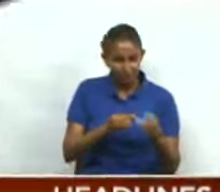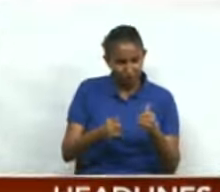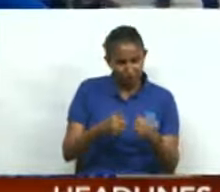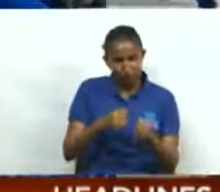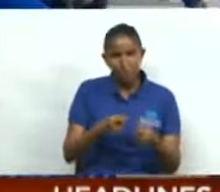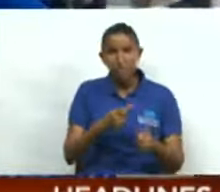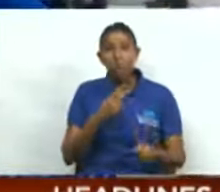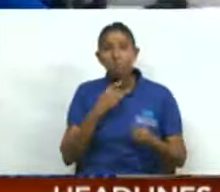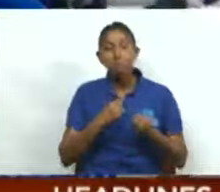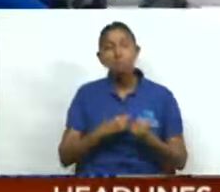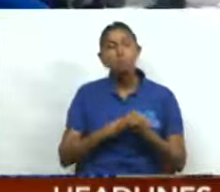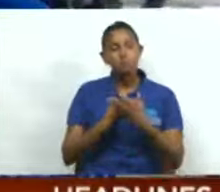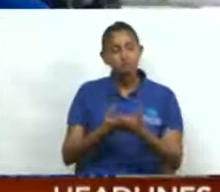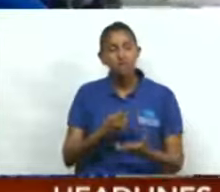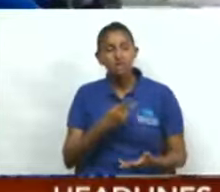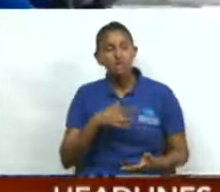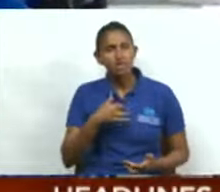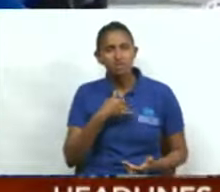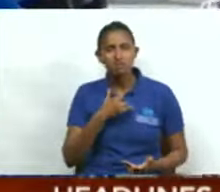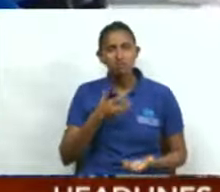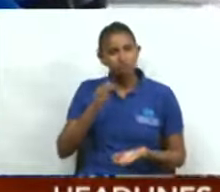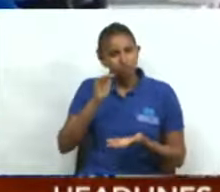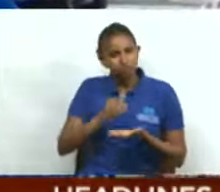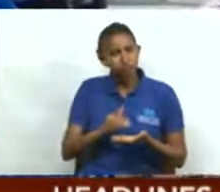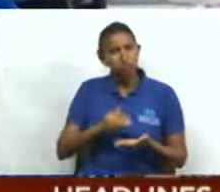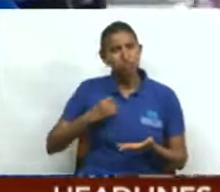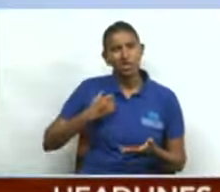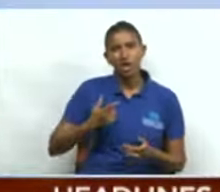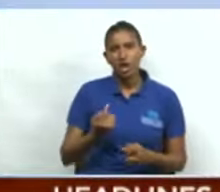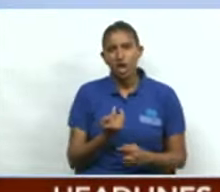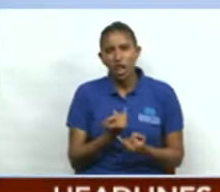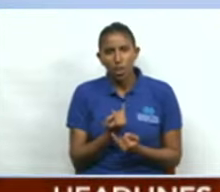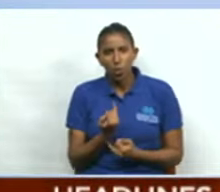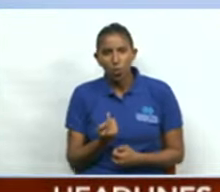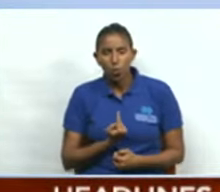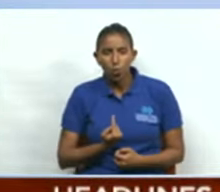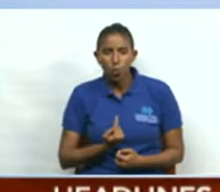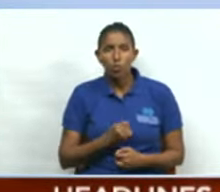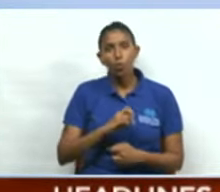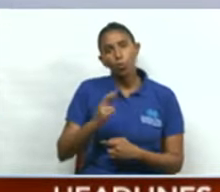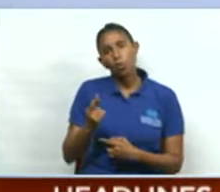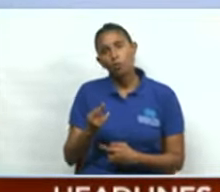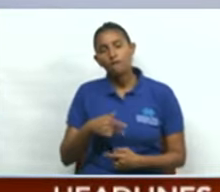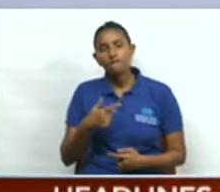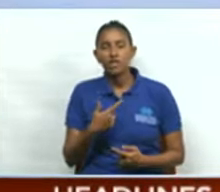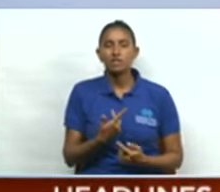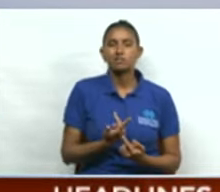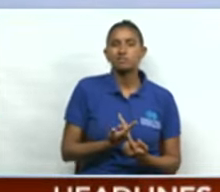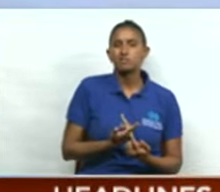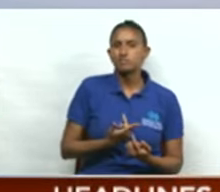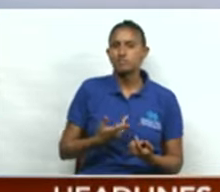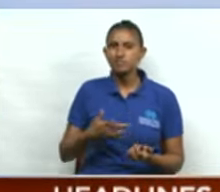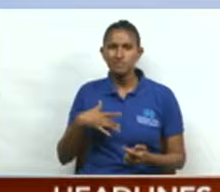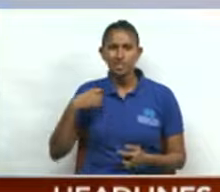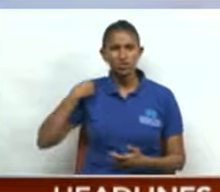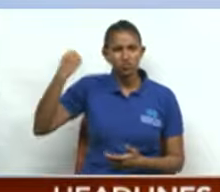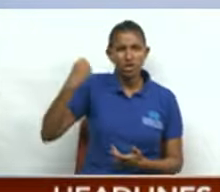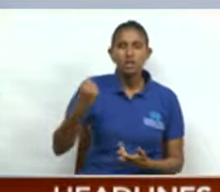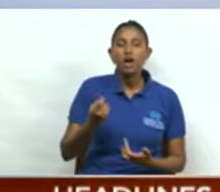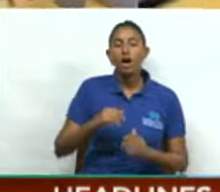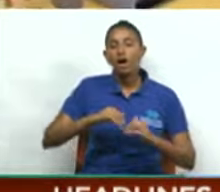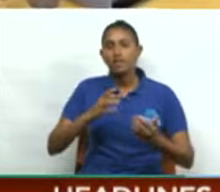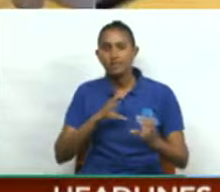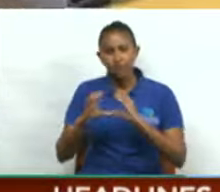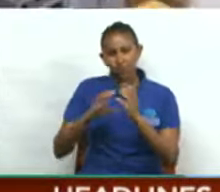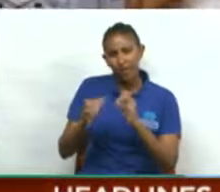and less isolated, especially in games where you may have to use your microphone to communicate with teammates all over the world.